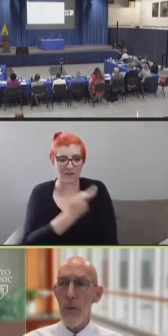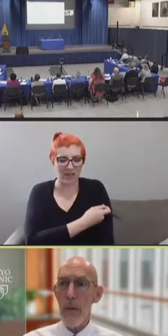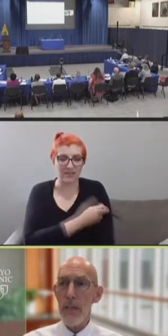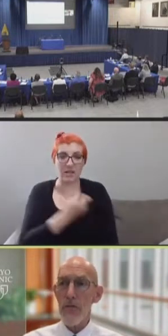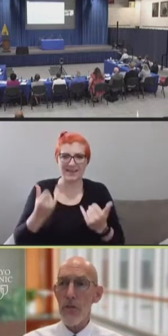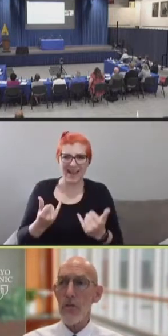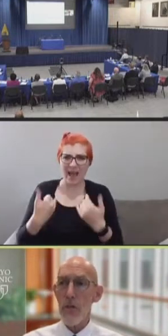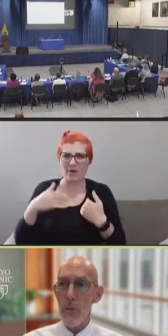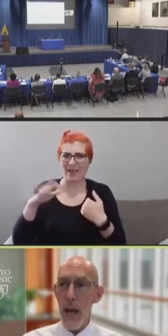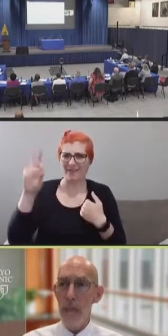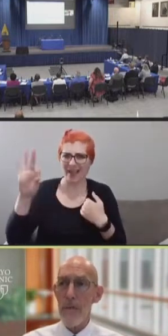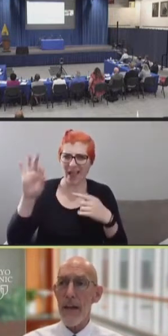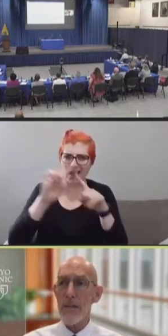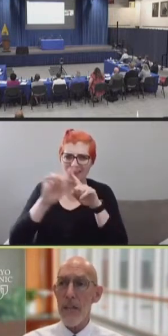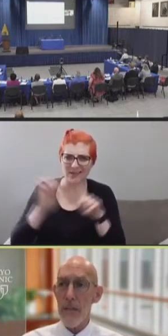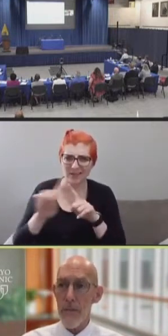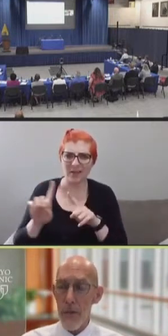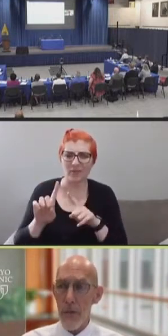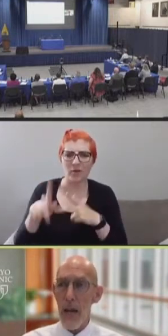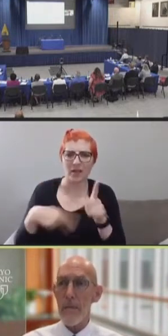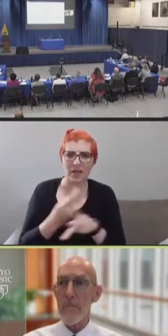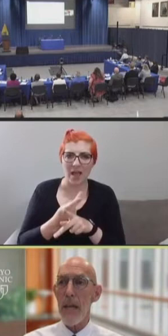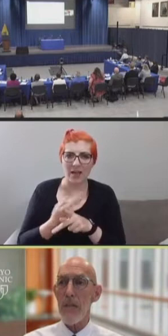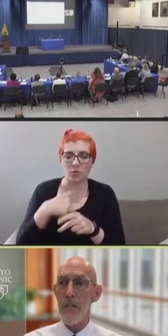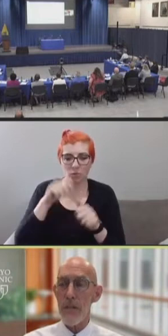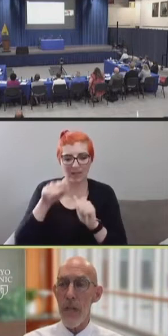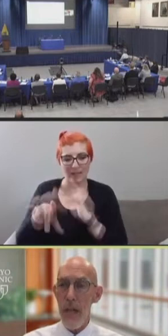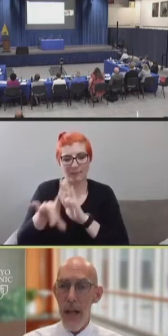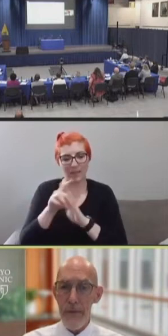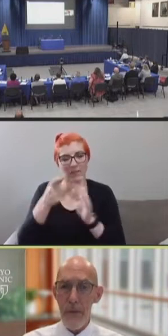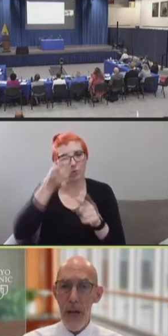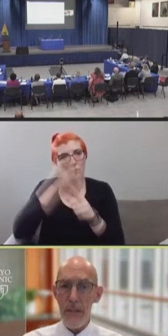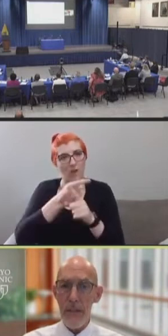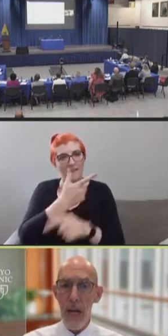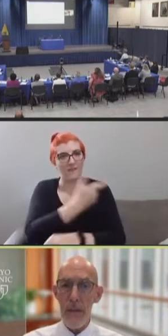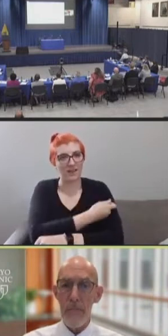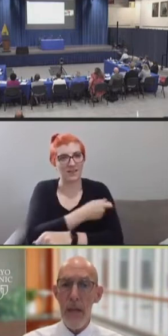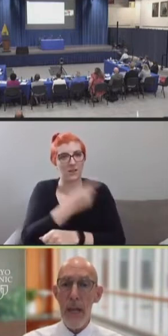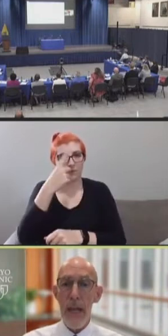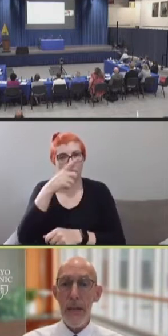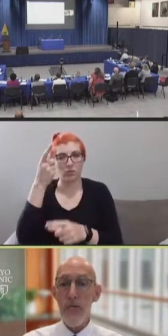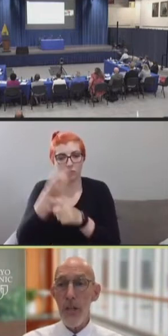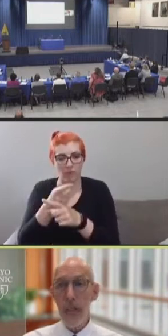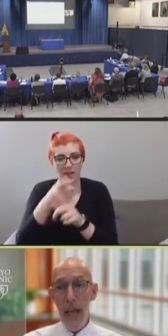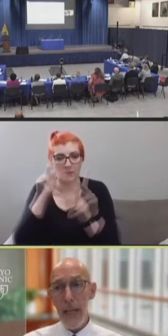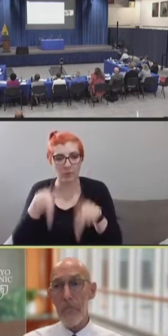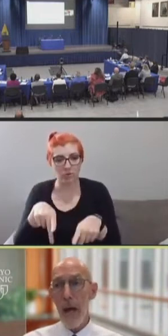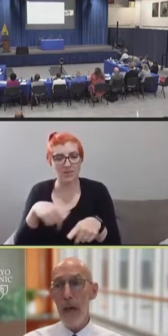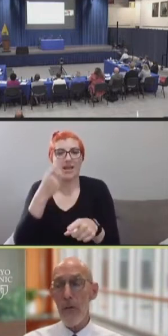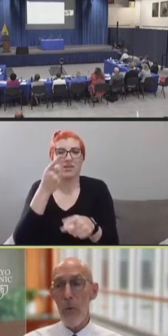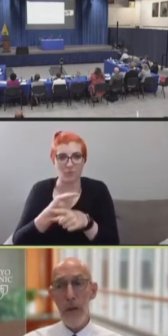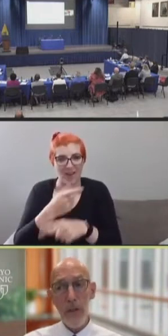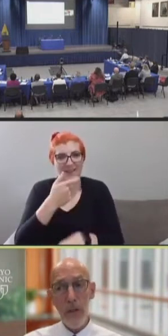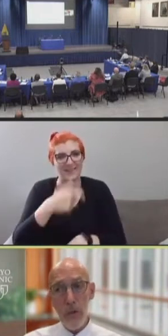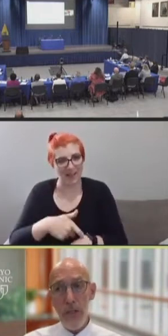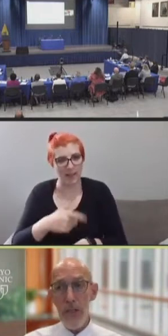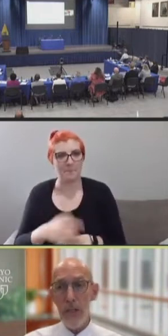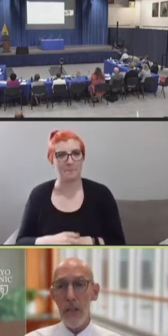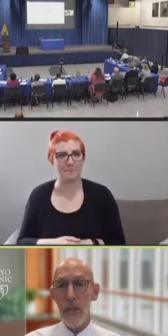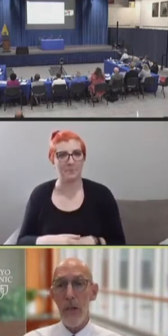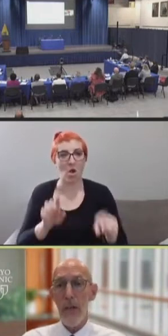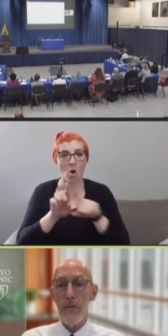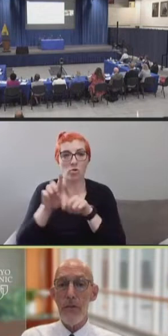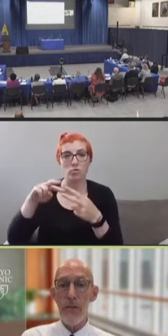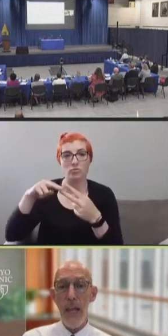so that we can choose the right vaccine for the right patient at the right time. And a genetic model where